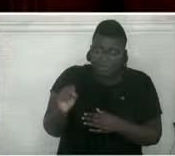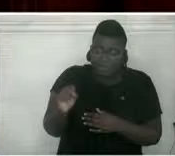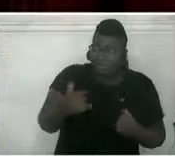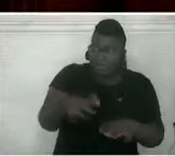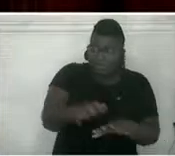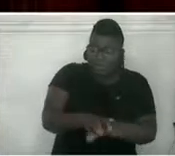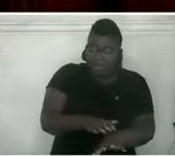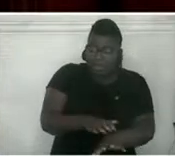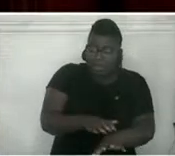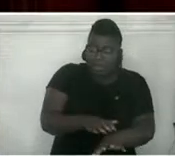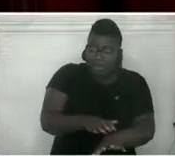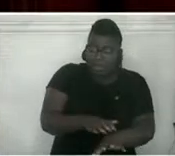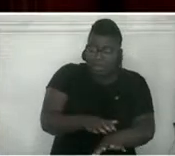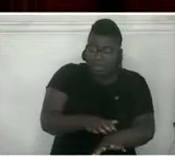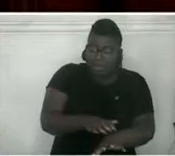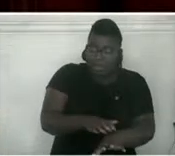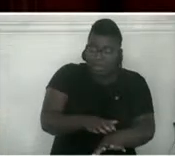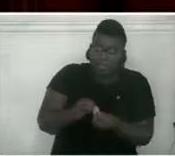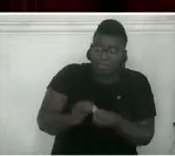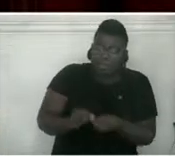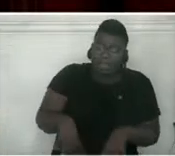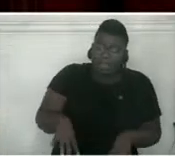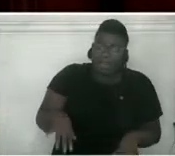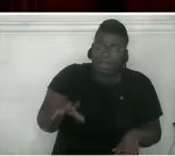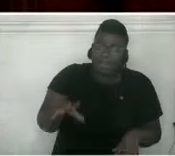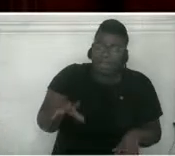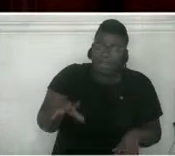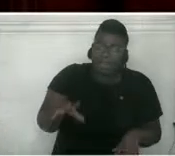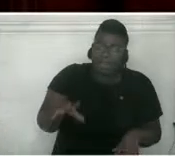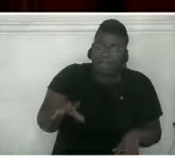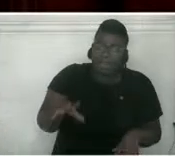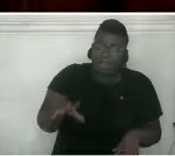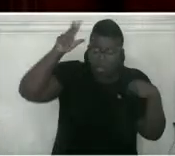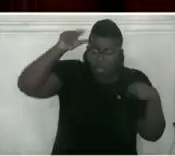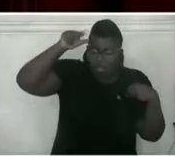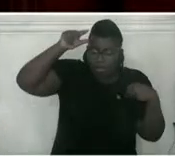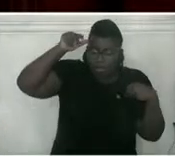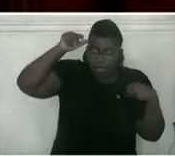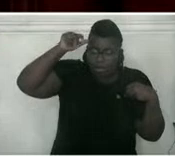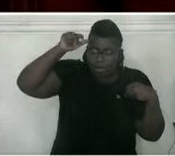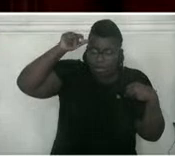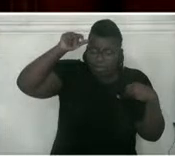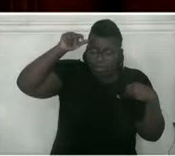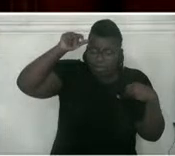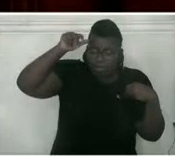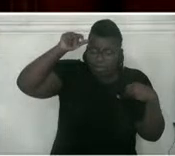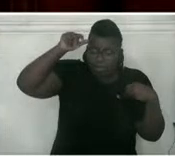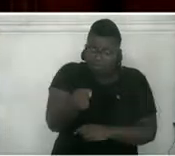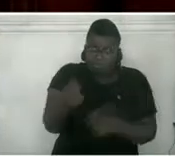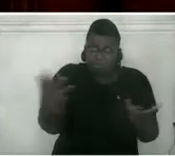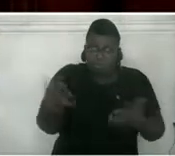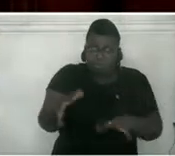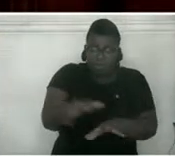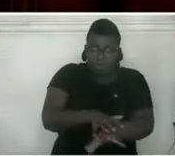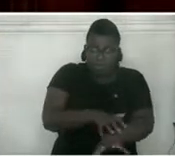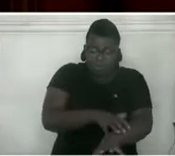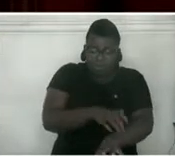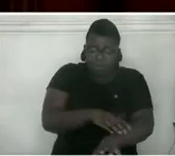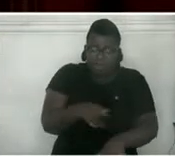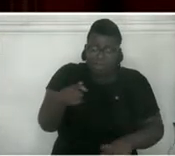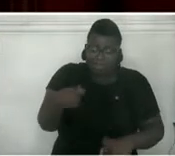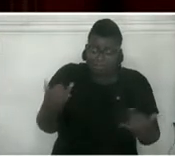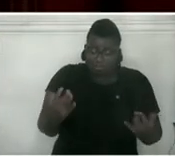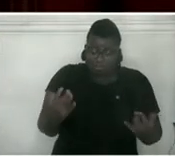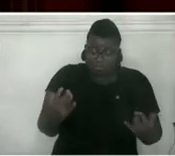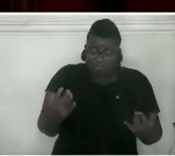a total of 280 unemployed graduates have been placed on farms during the current financial